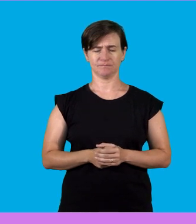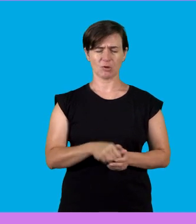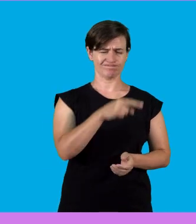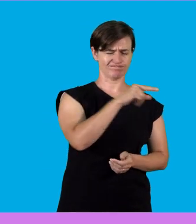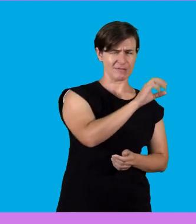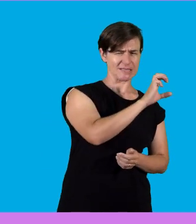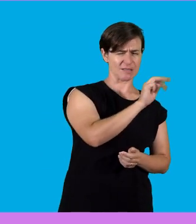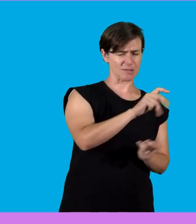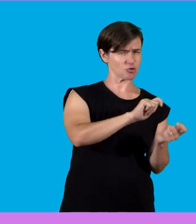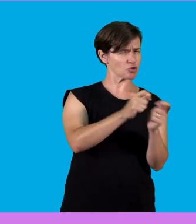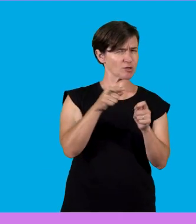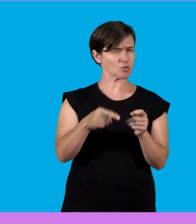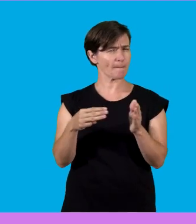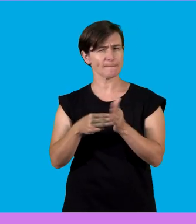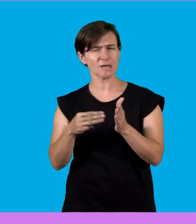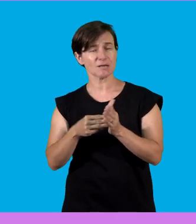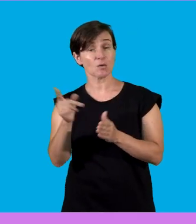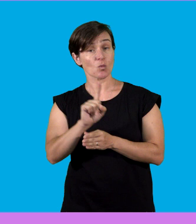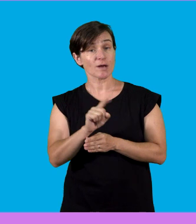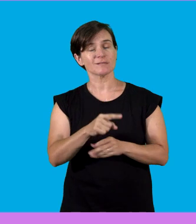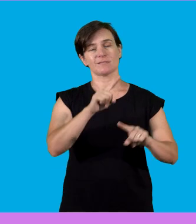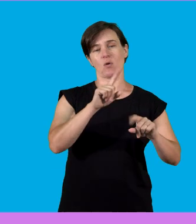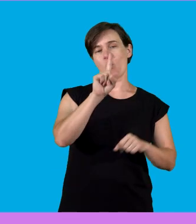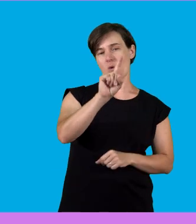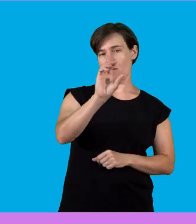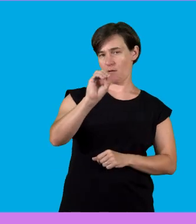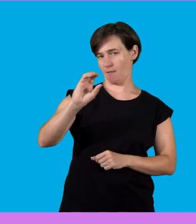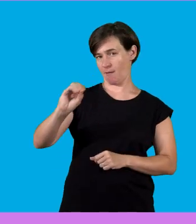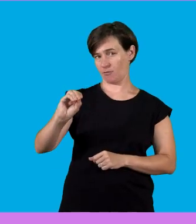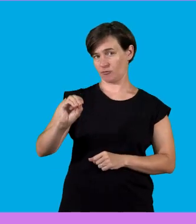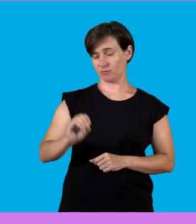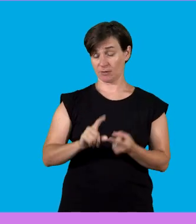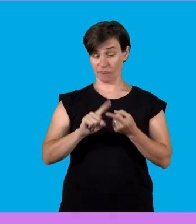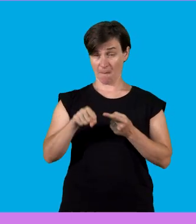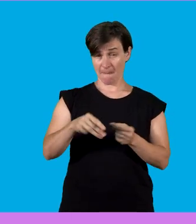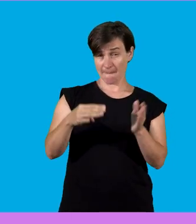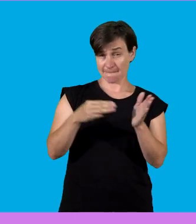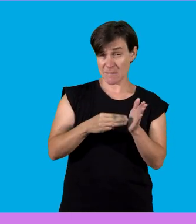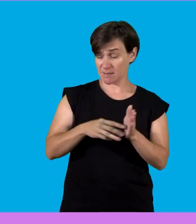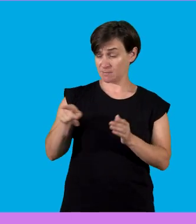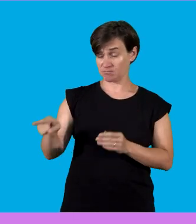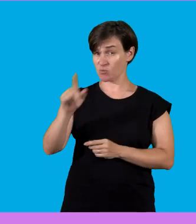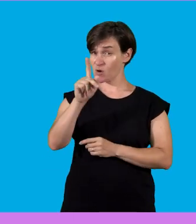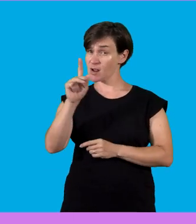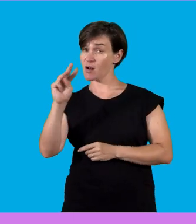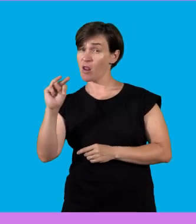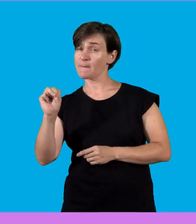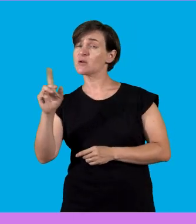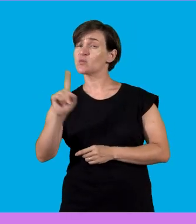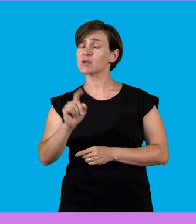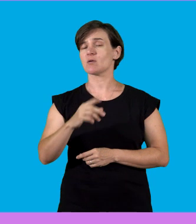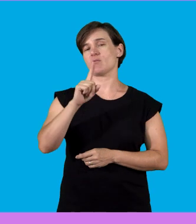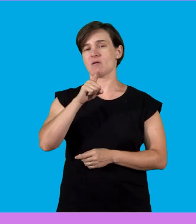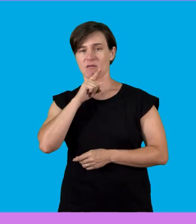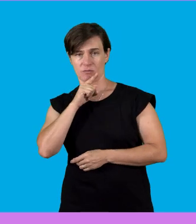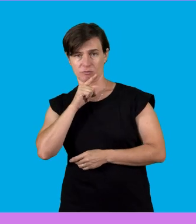factor from centimeters to meters is 100, and then from meters to kilometers